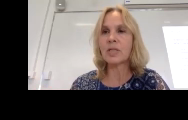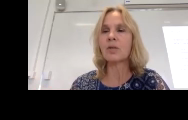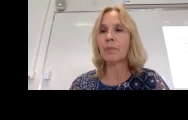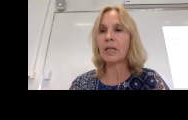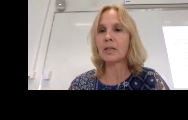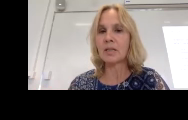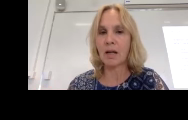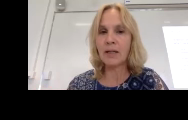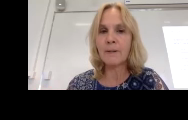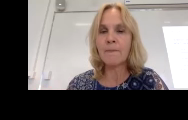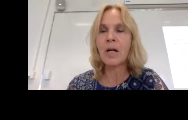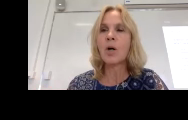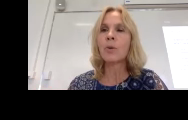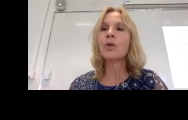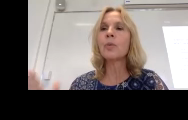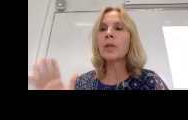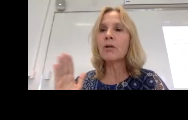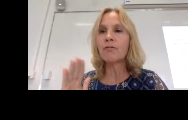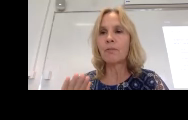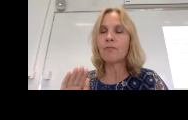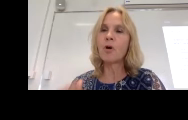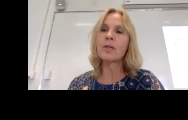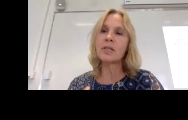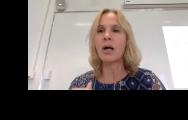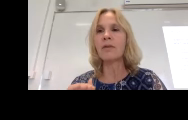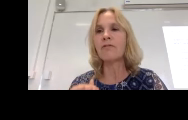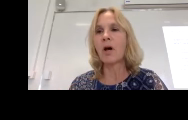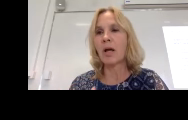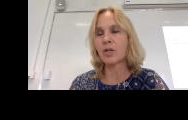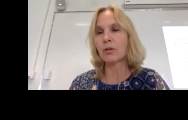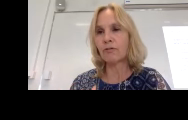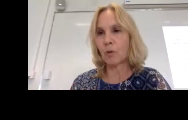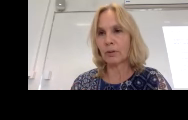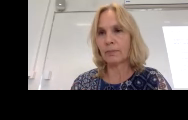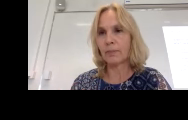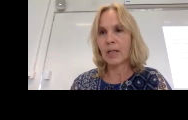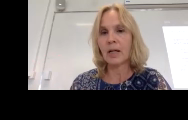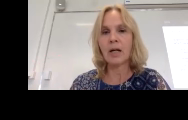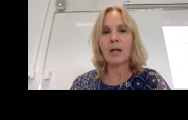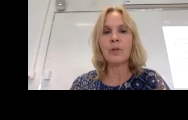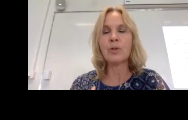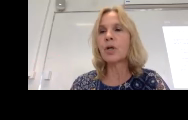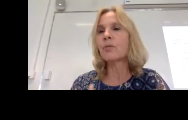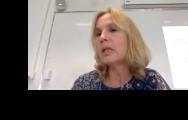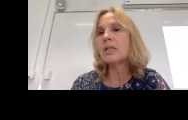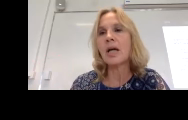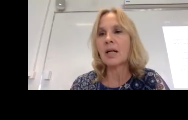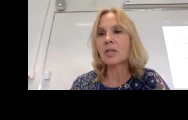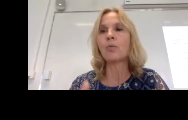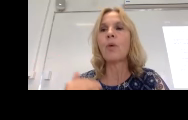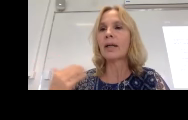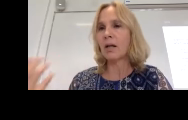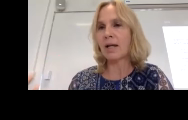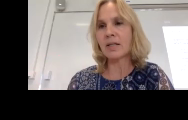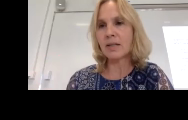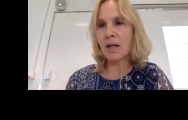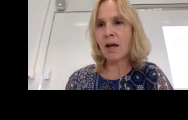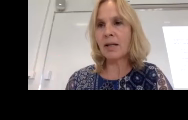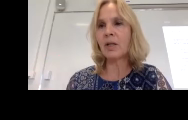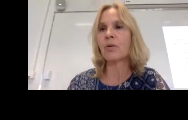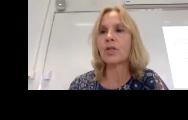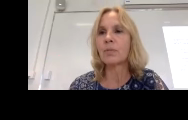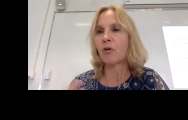when you see a repeated sign, where you really are focused on the phonological form. You don't need to actually recognize